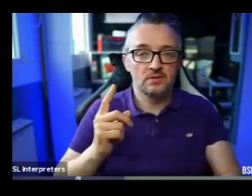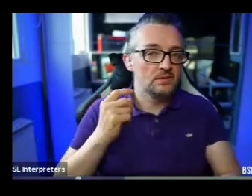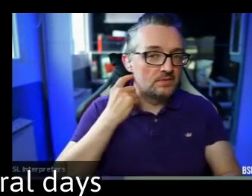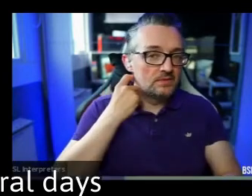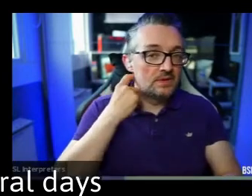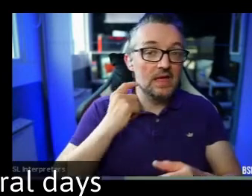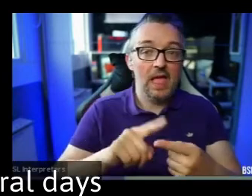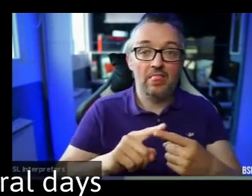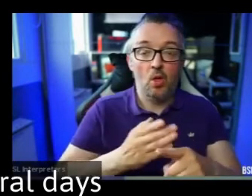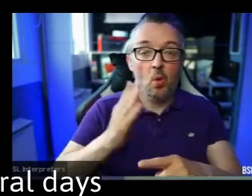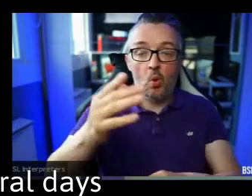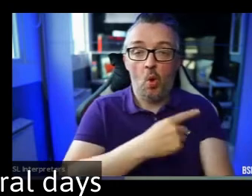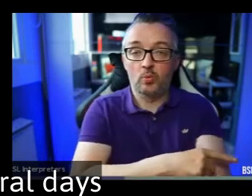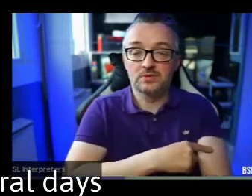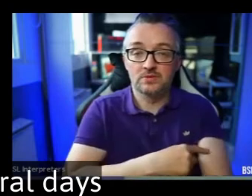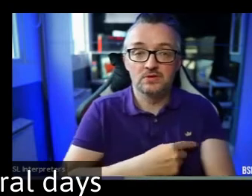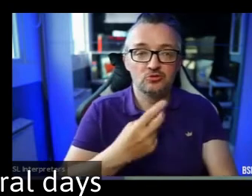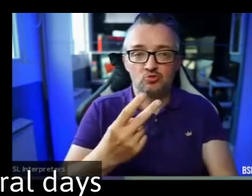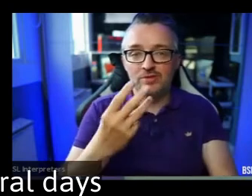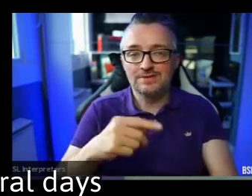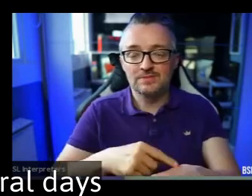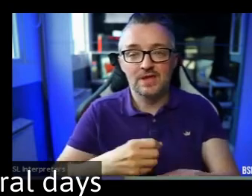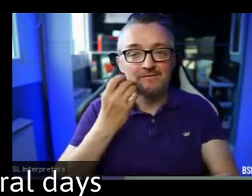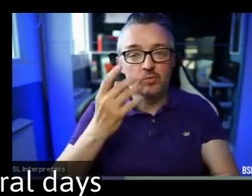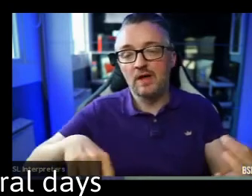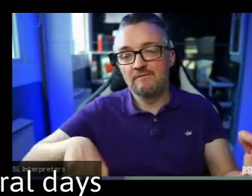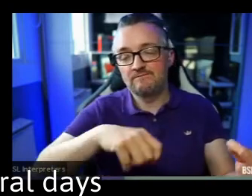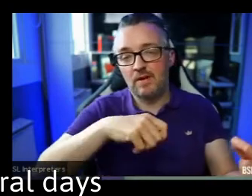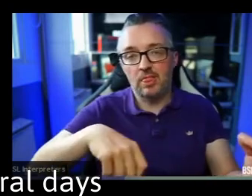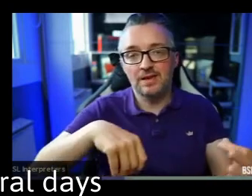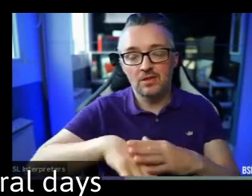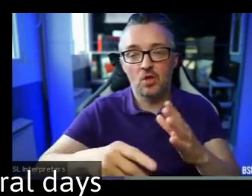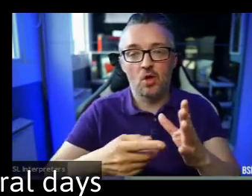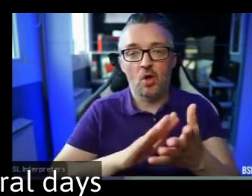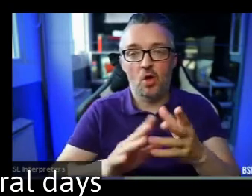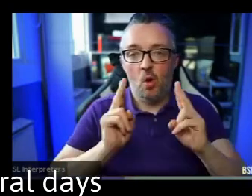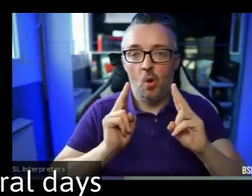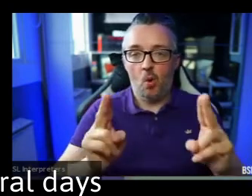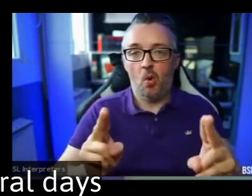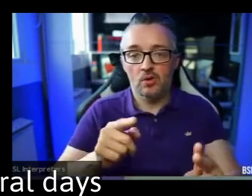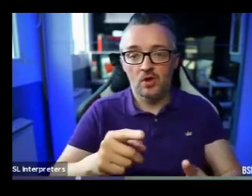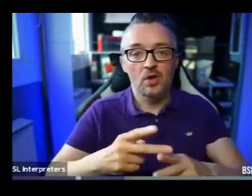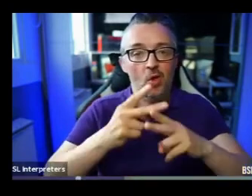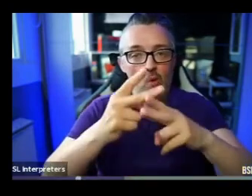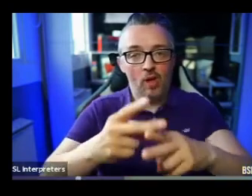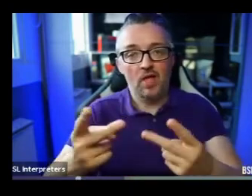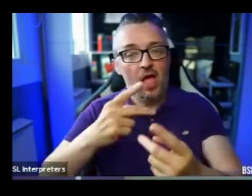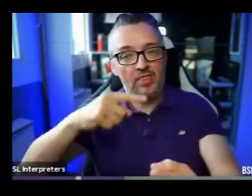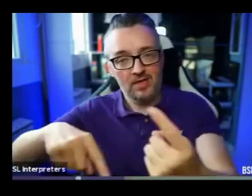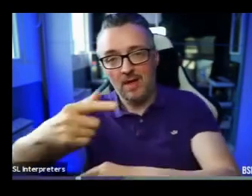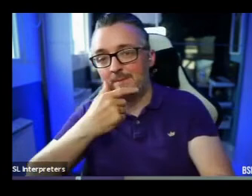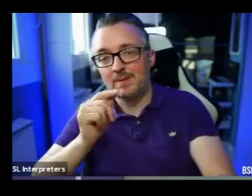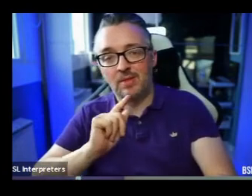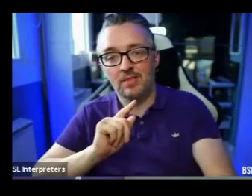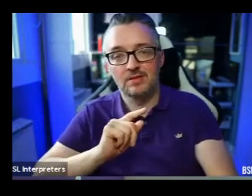her dog. Ethel now goes to the hospital several days a week and plays the violin in the lobby. She's taking care